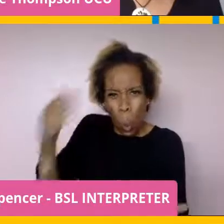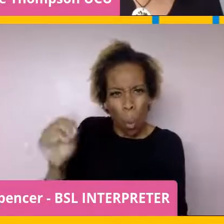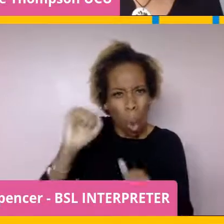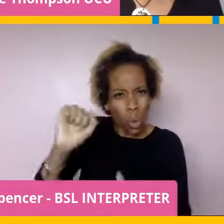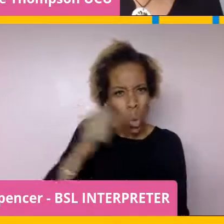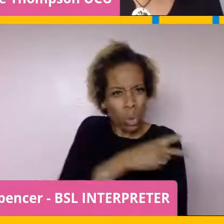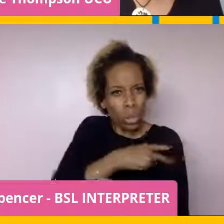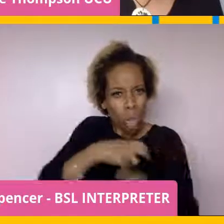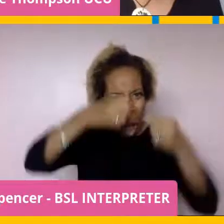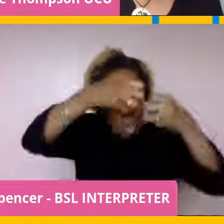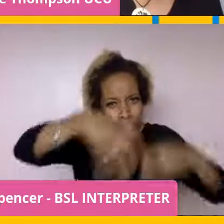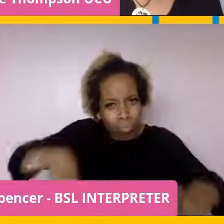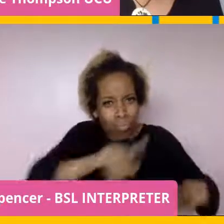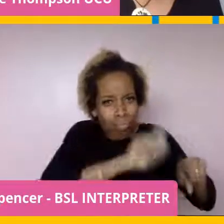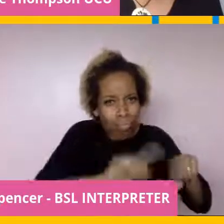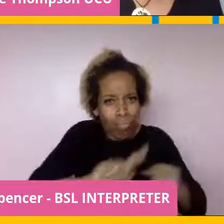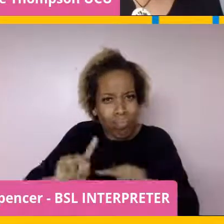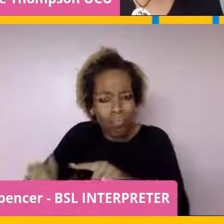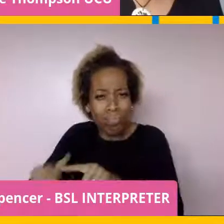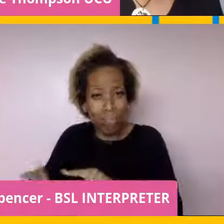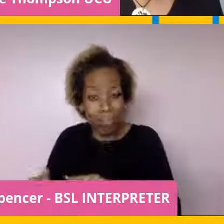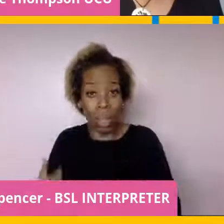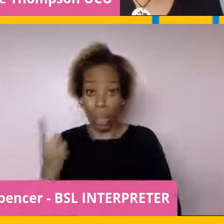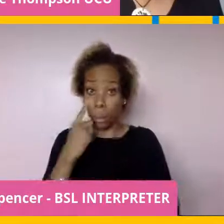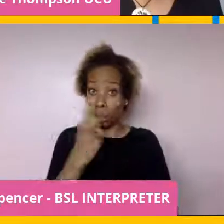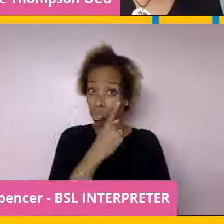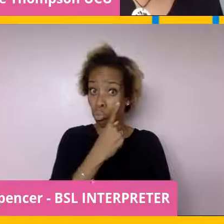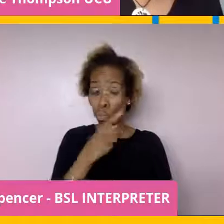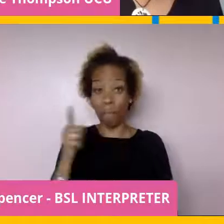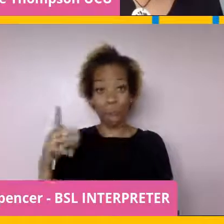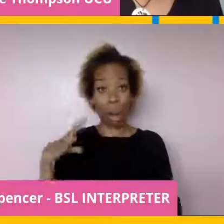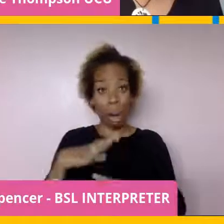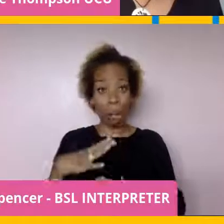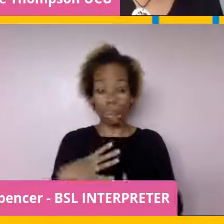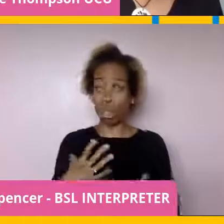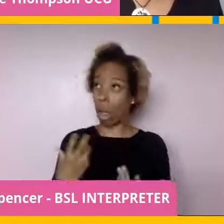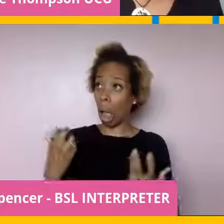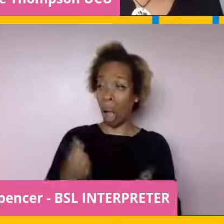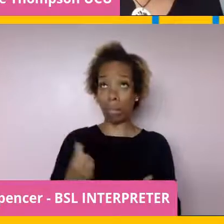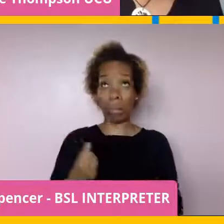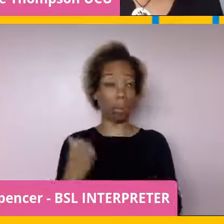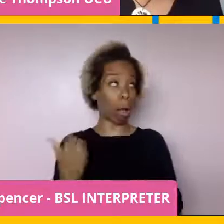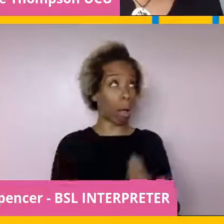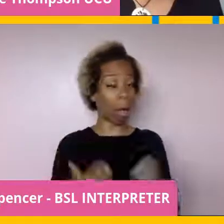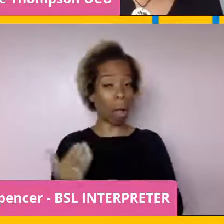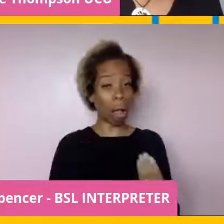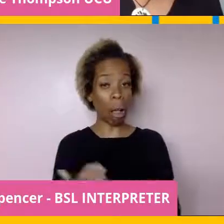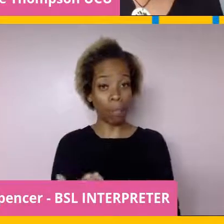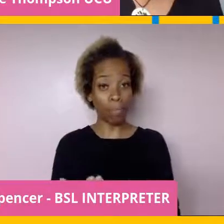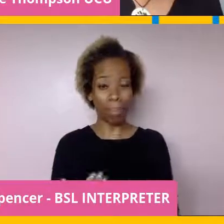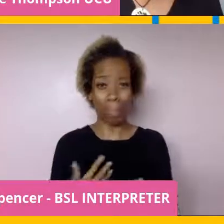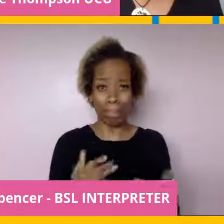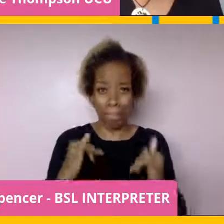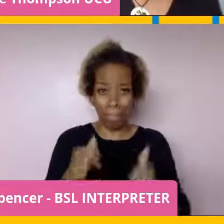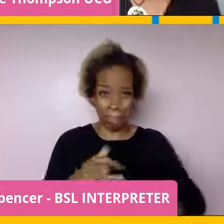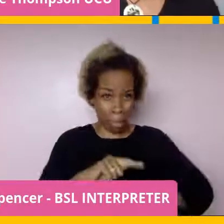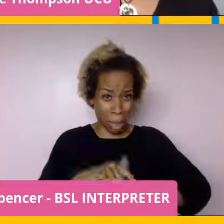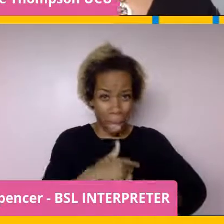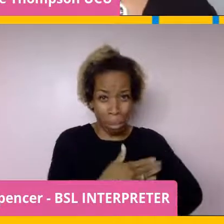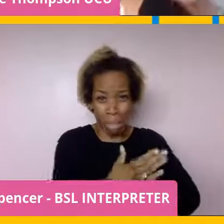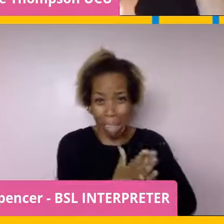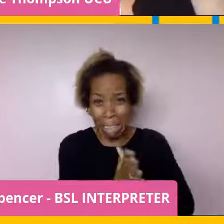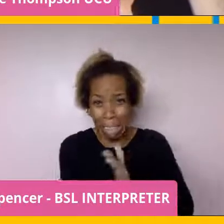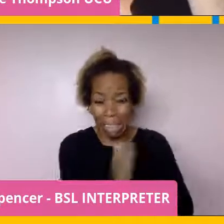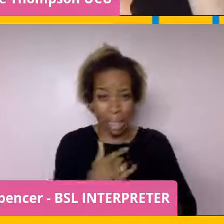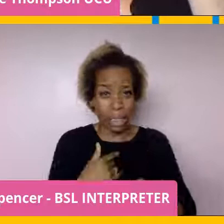really shows how embedded casualisation is within the sector. I have not very much time left and a lot of questions to go through